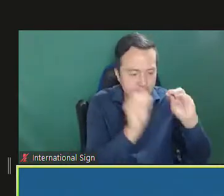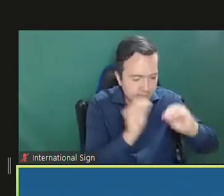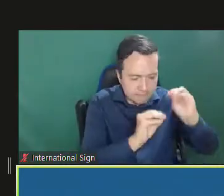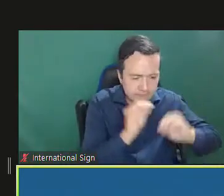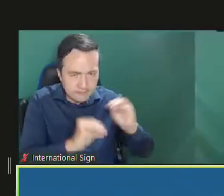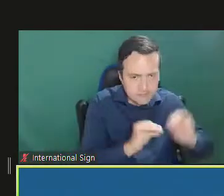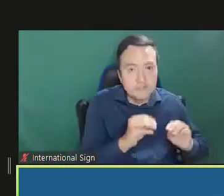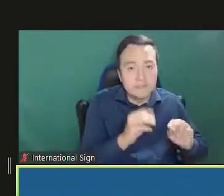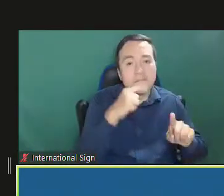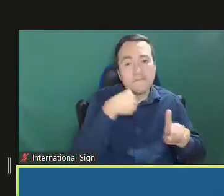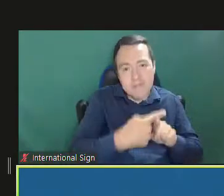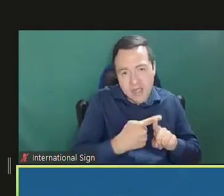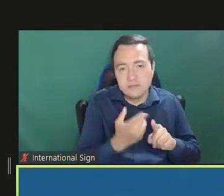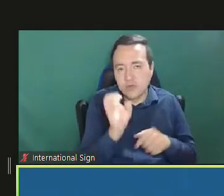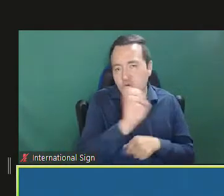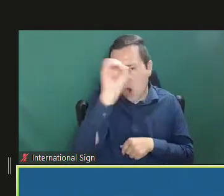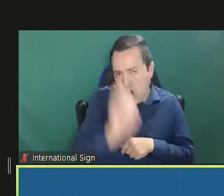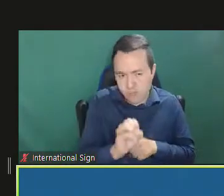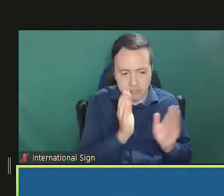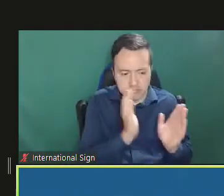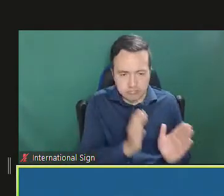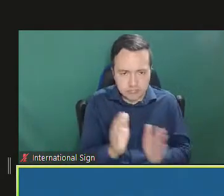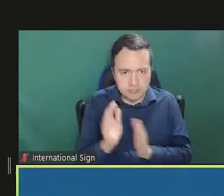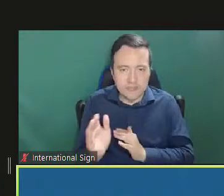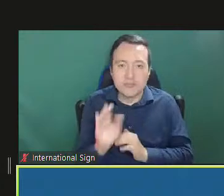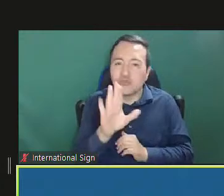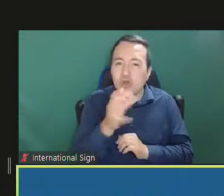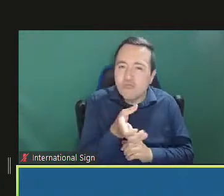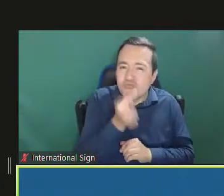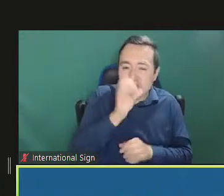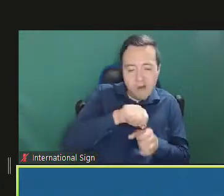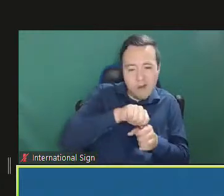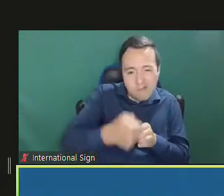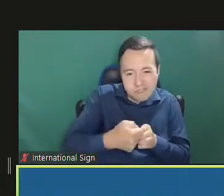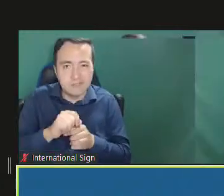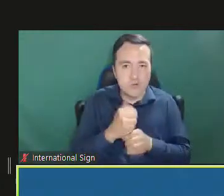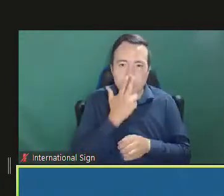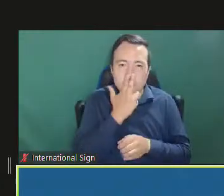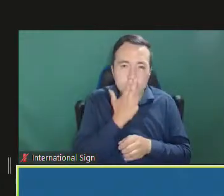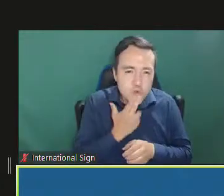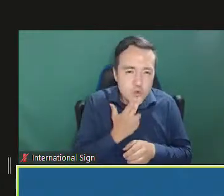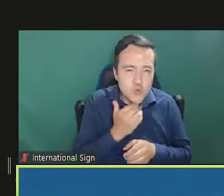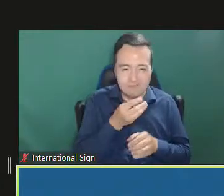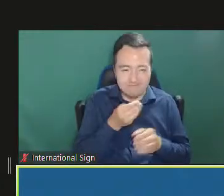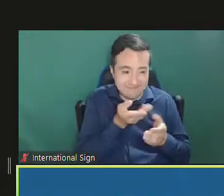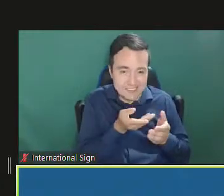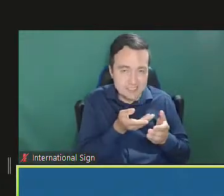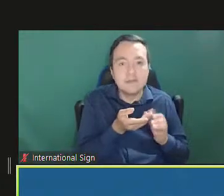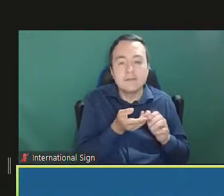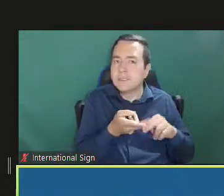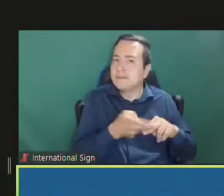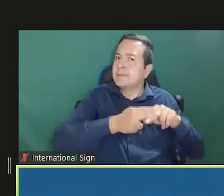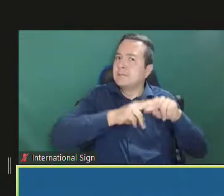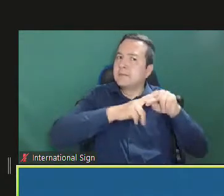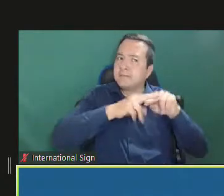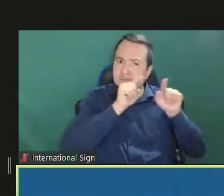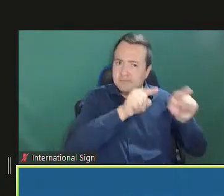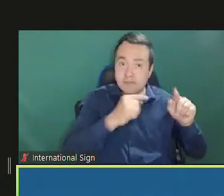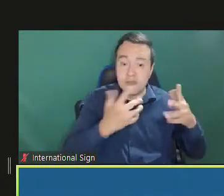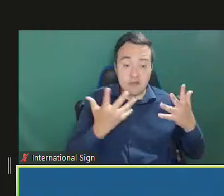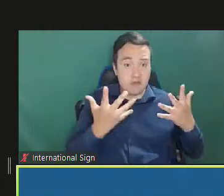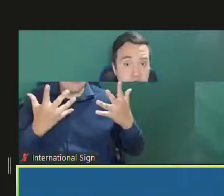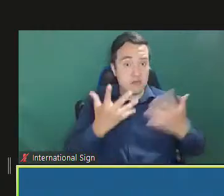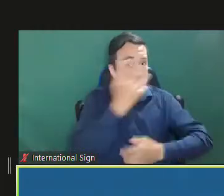For example, some of these taxes have not been updated for over a decade, and many are not optimized to achieve health